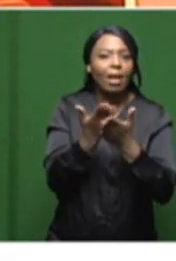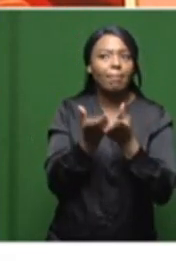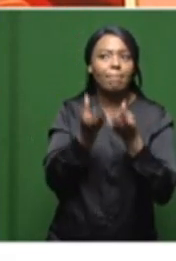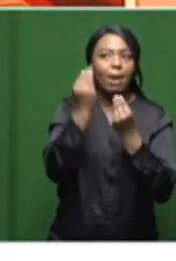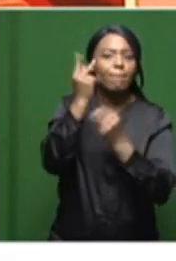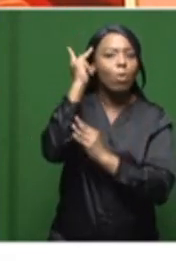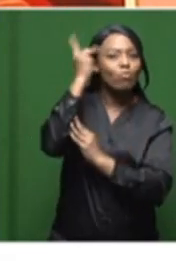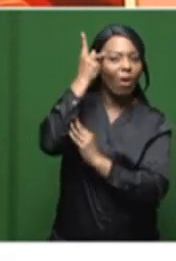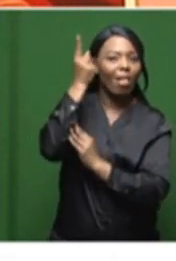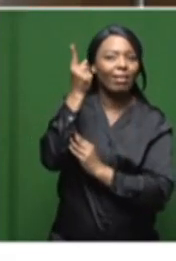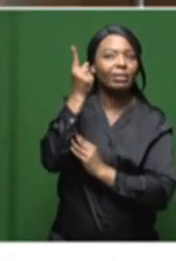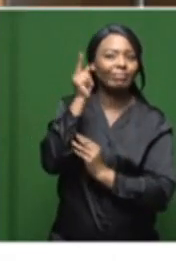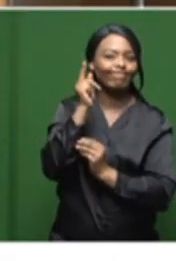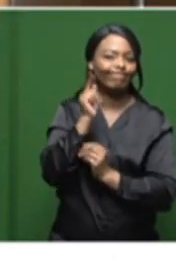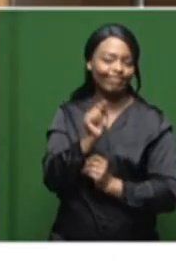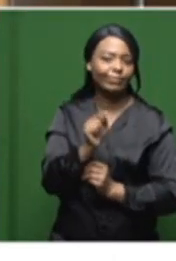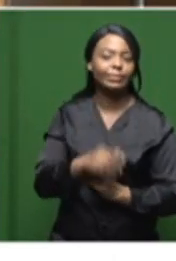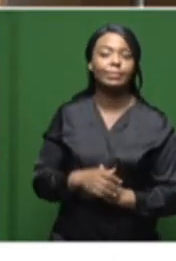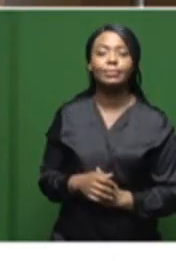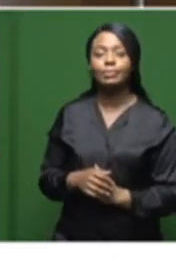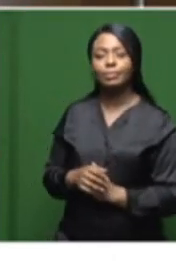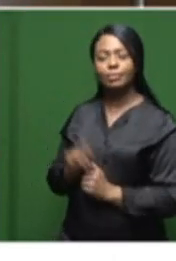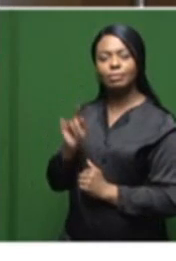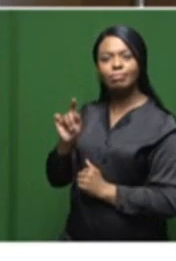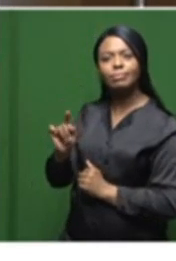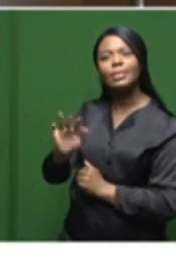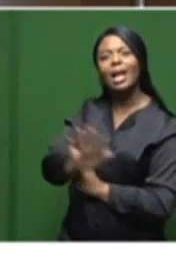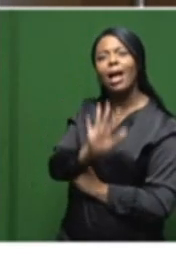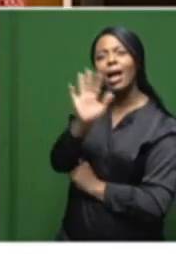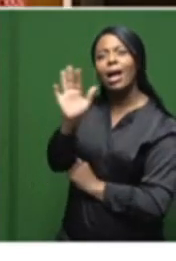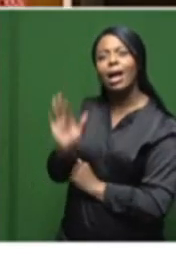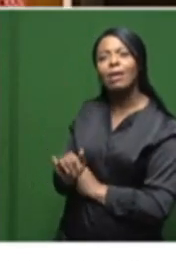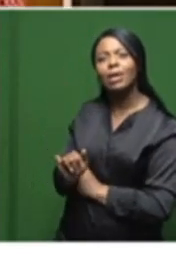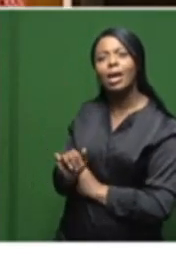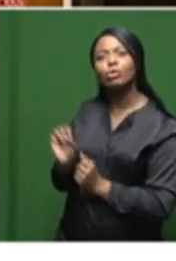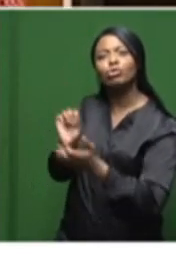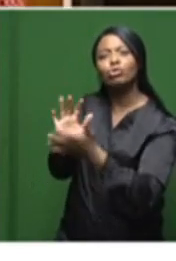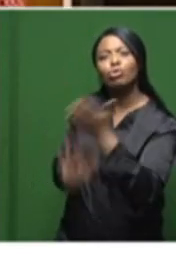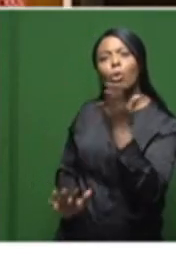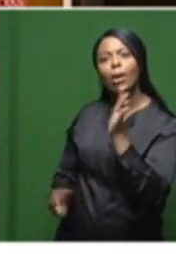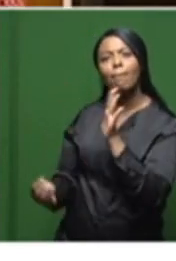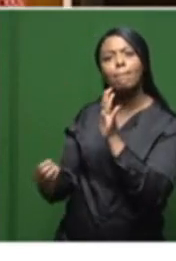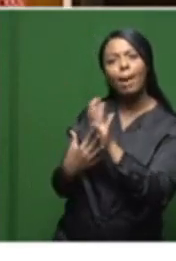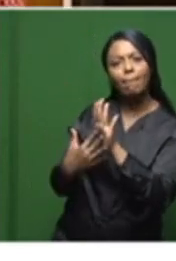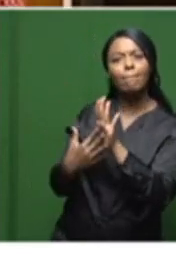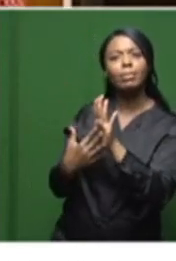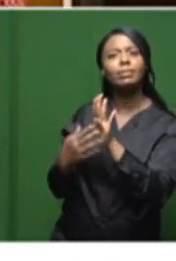Talk to us about your interest in capturing the African story. It's